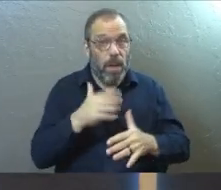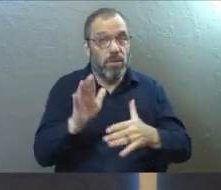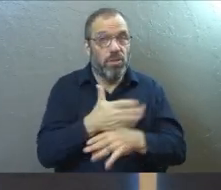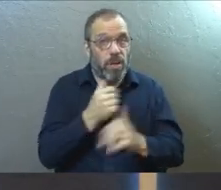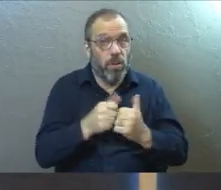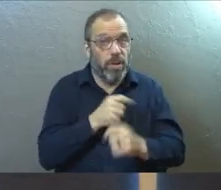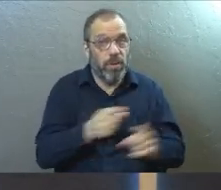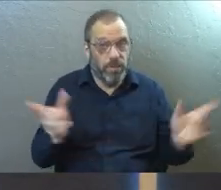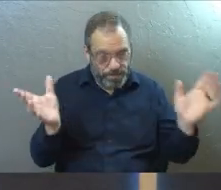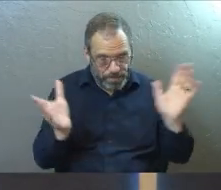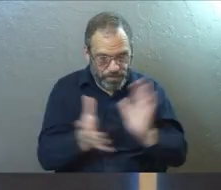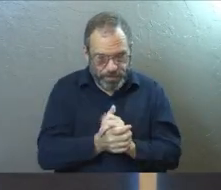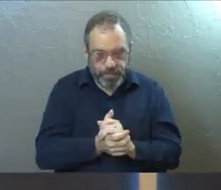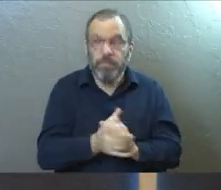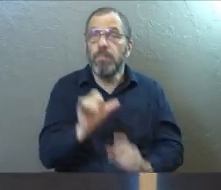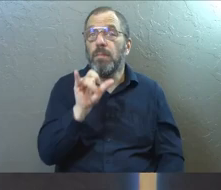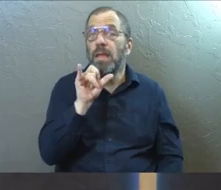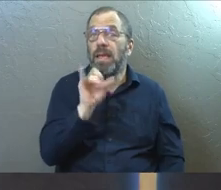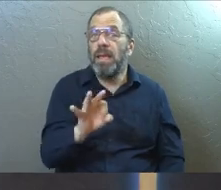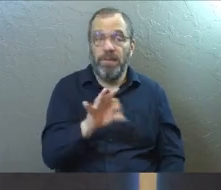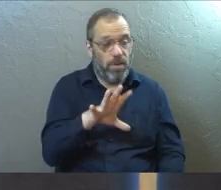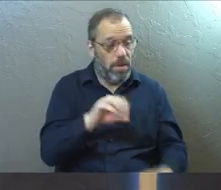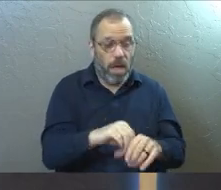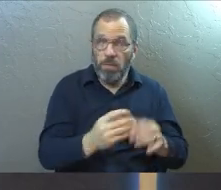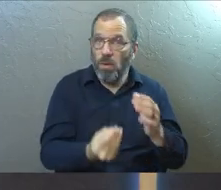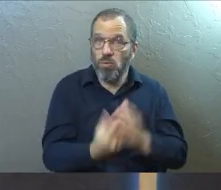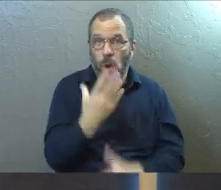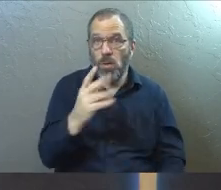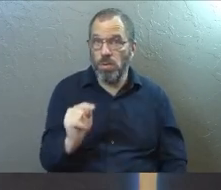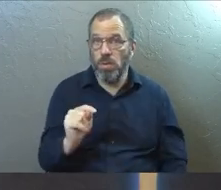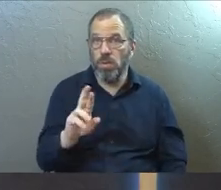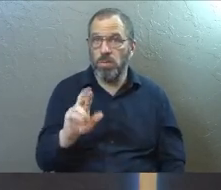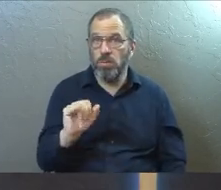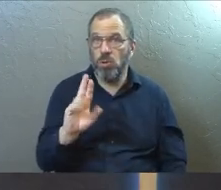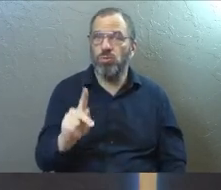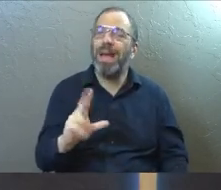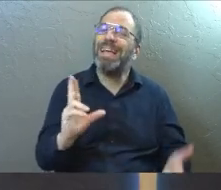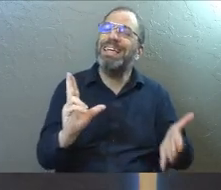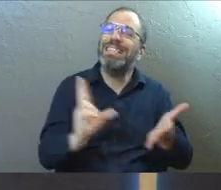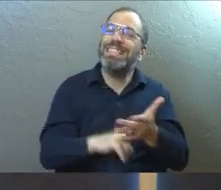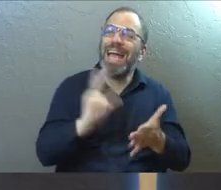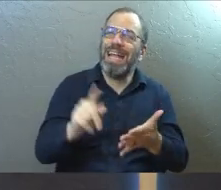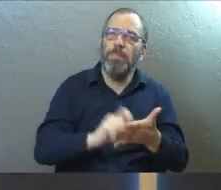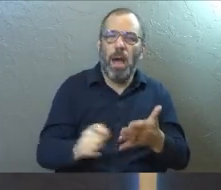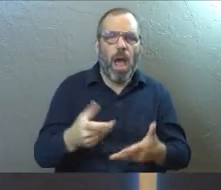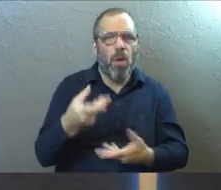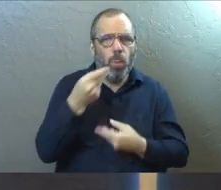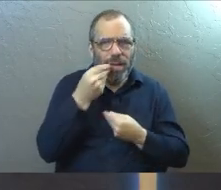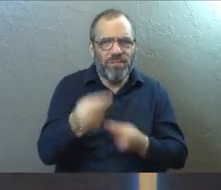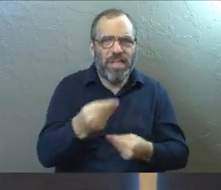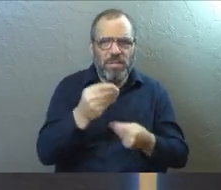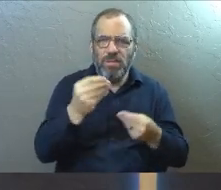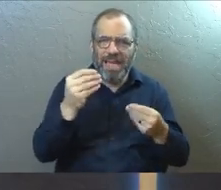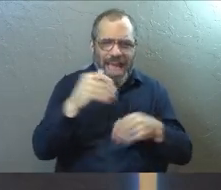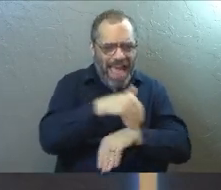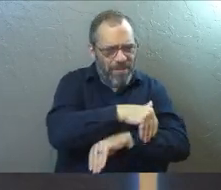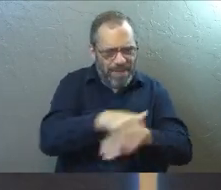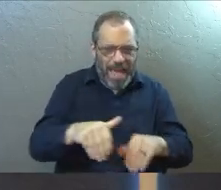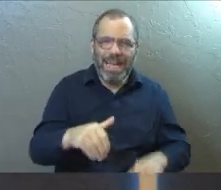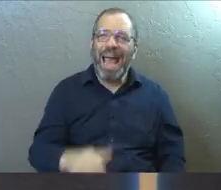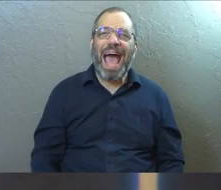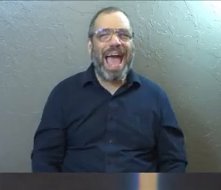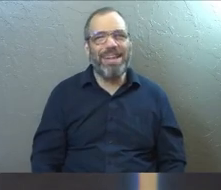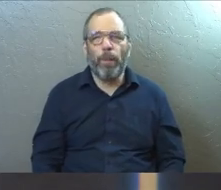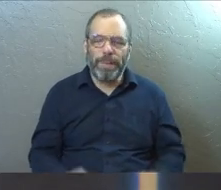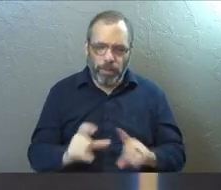share with you guys. So if you have never been a part of Growth Track, we would encourage you, go sign up. You're going to get fed every single night. And I don't just